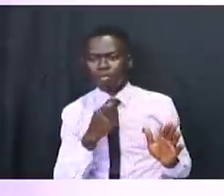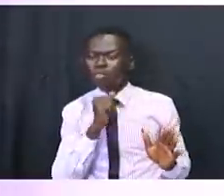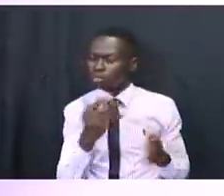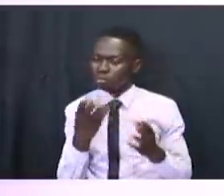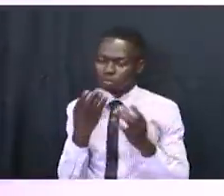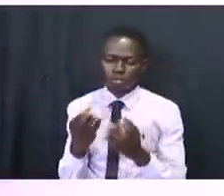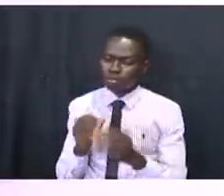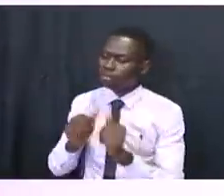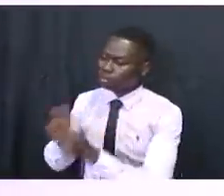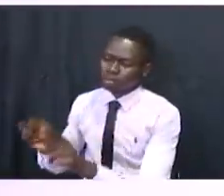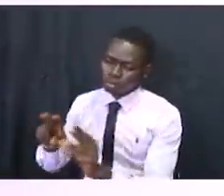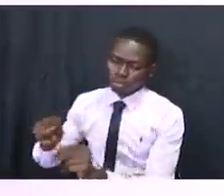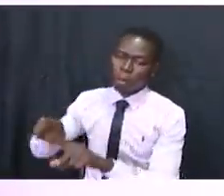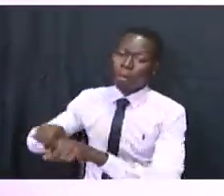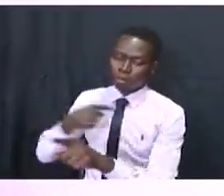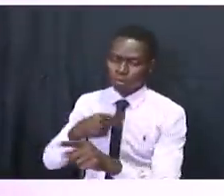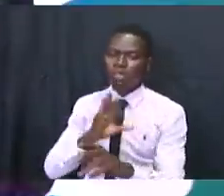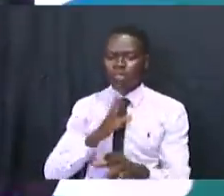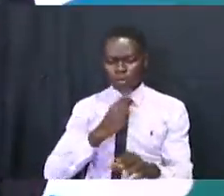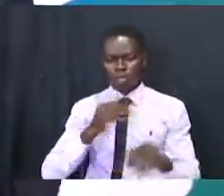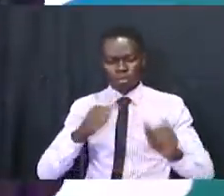You keep your gift, but I'll read the